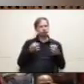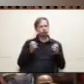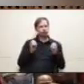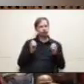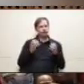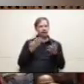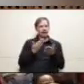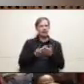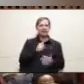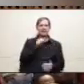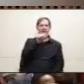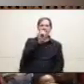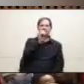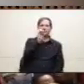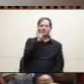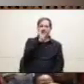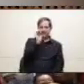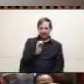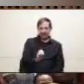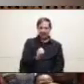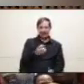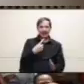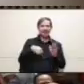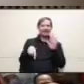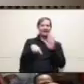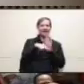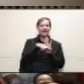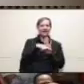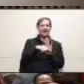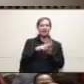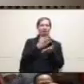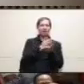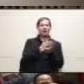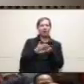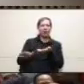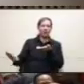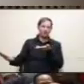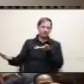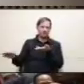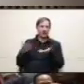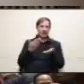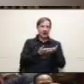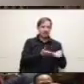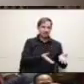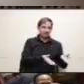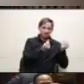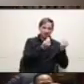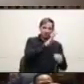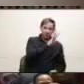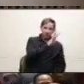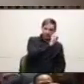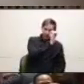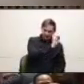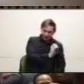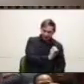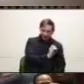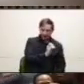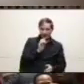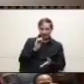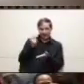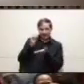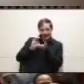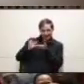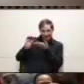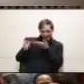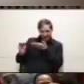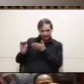debt write-off so that we can recoup at least 40%, invest it, and get money in a form of interest. But